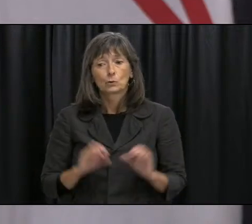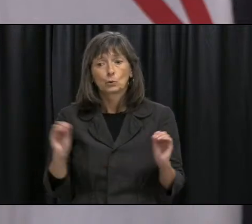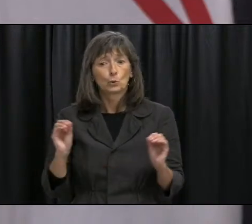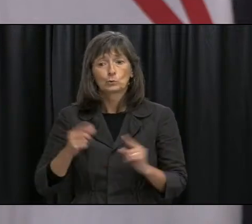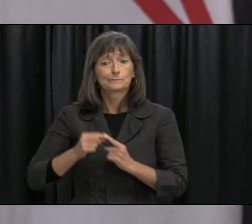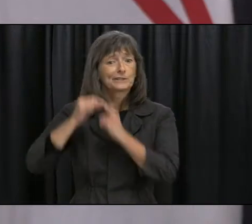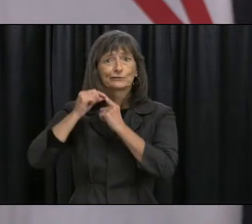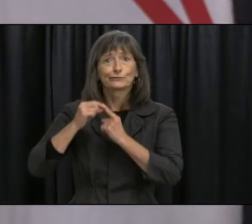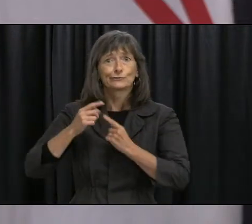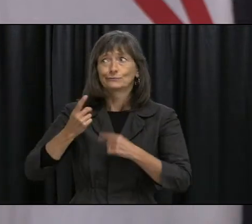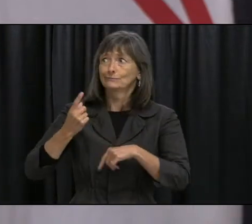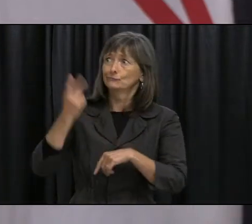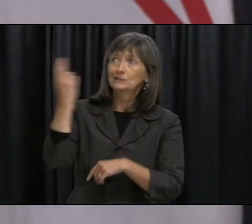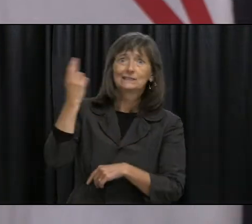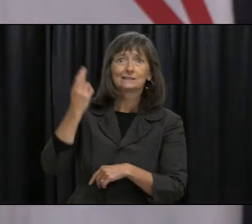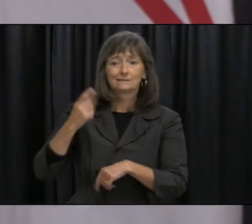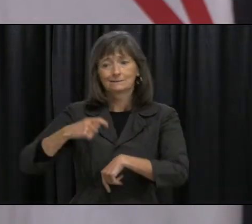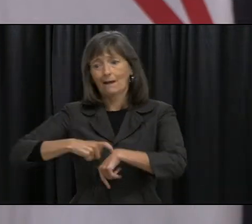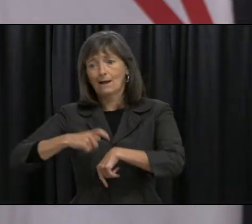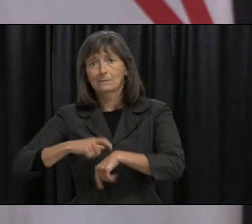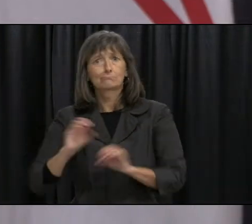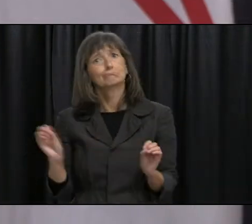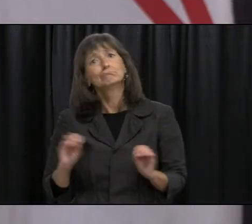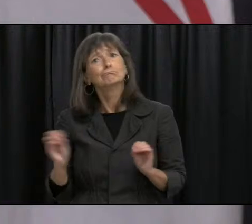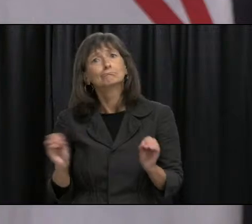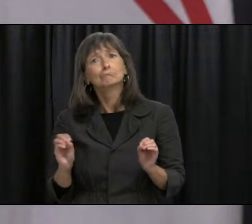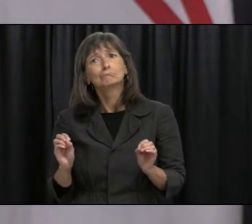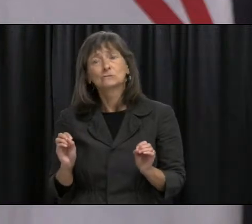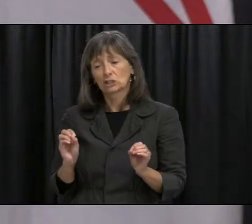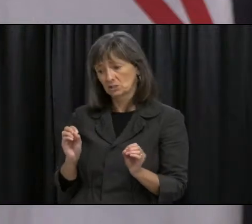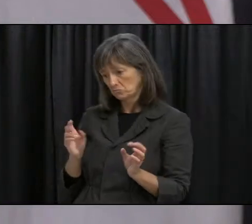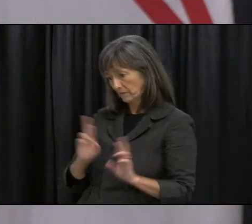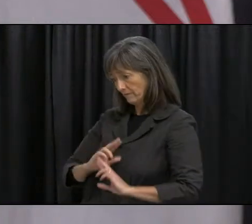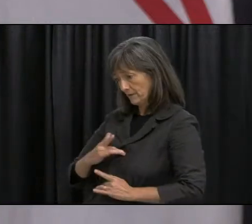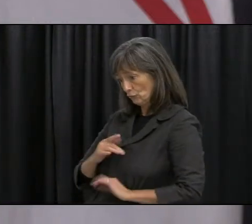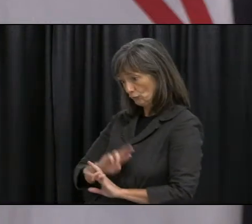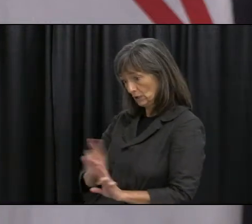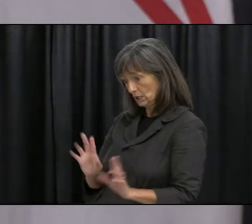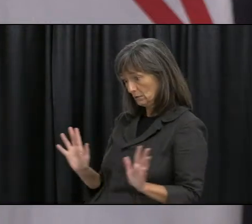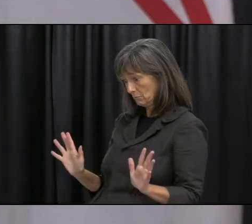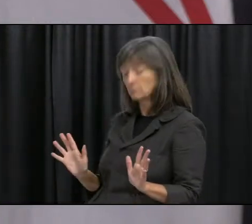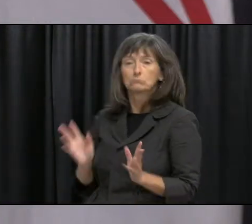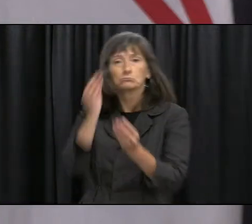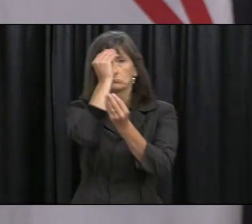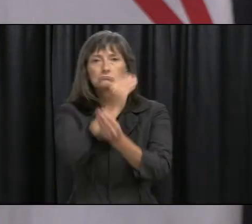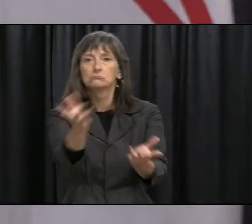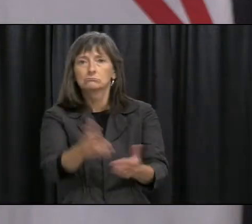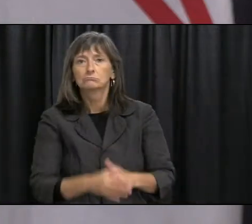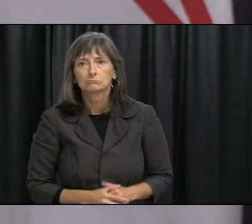no other reason other than that, really.